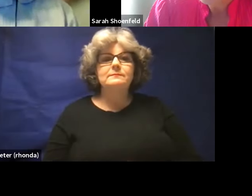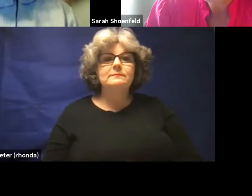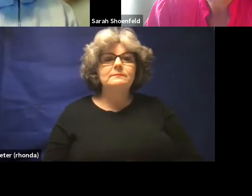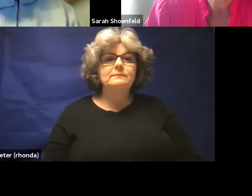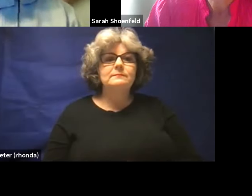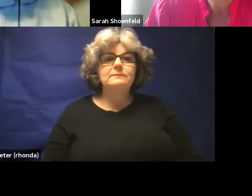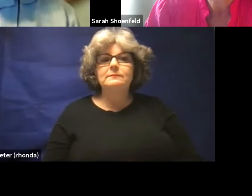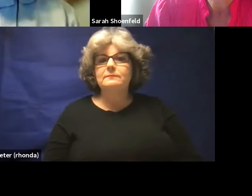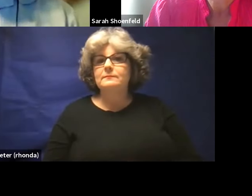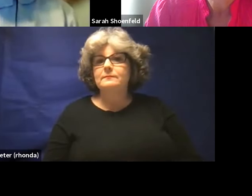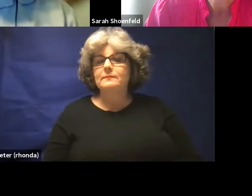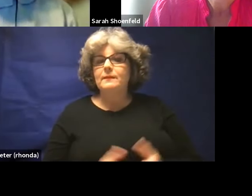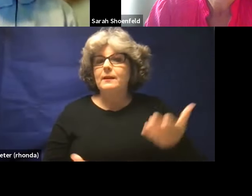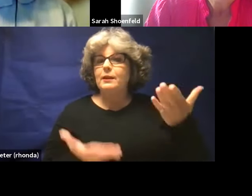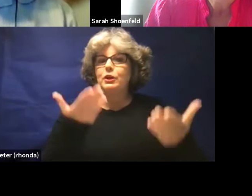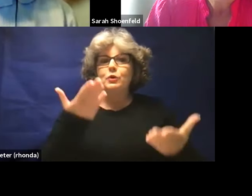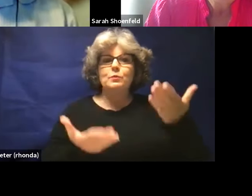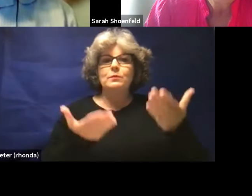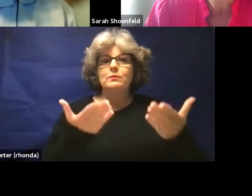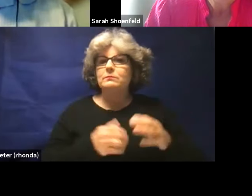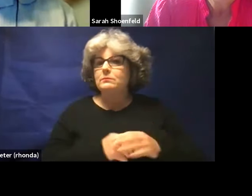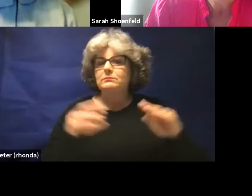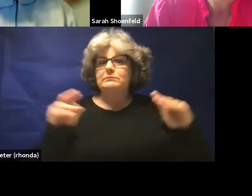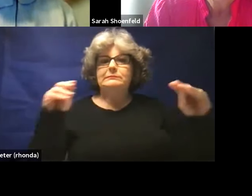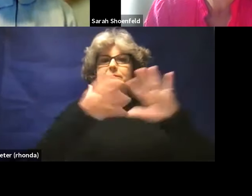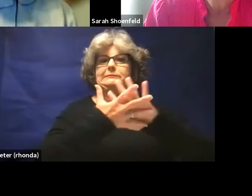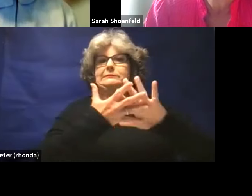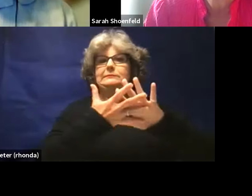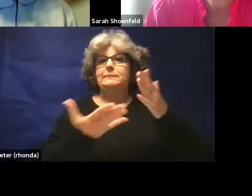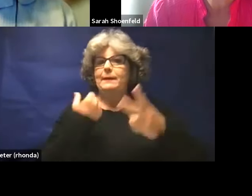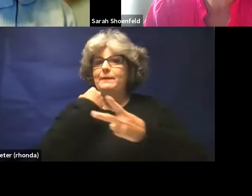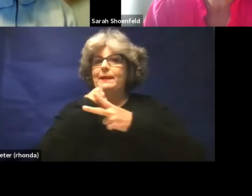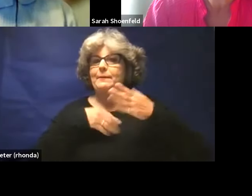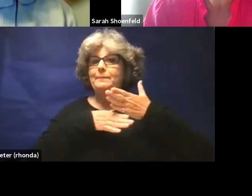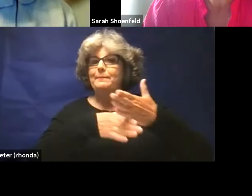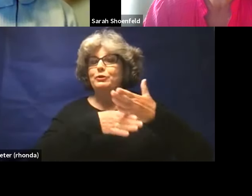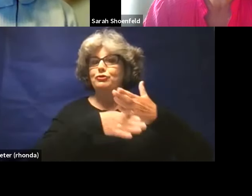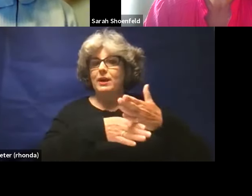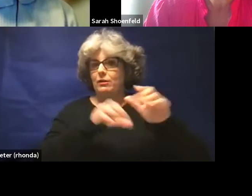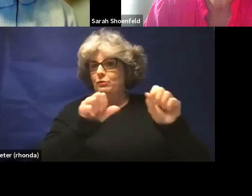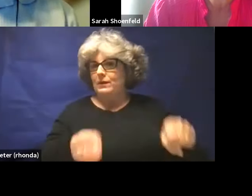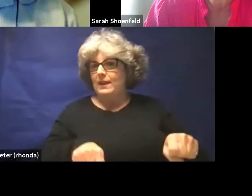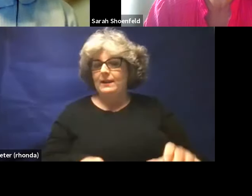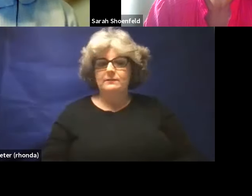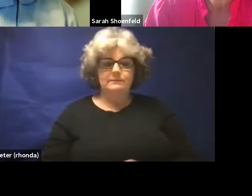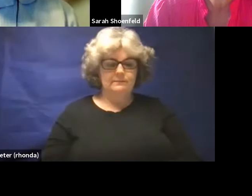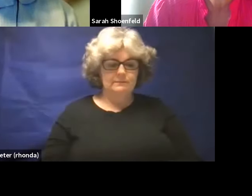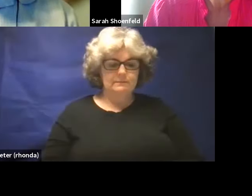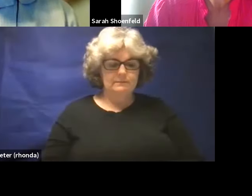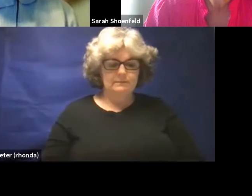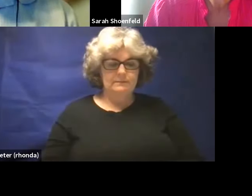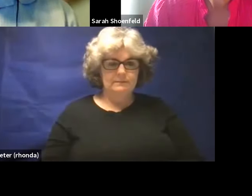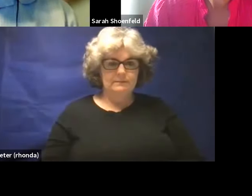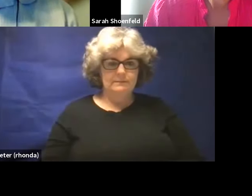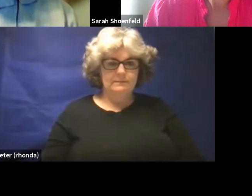saved? It might be disabled or something, but maybe, perhaps it can be saved. Maybe, perhaps it can be shared out after the, that's the point, program. Yes,